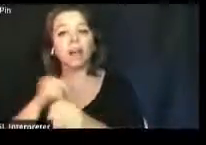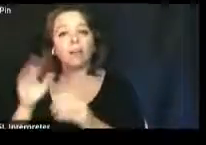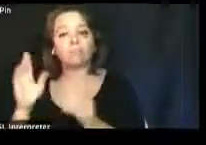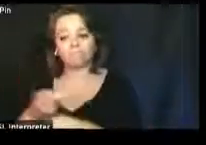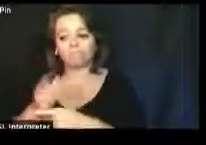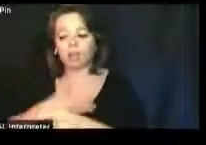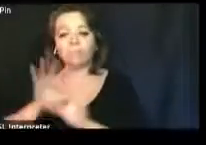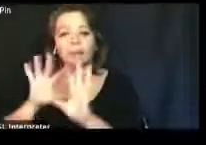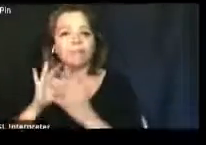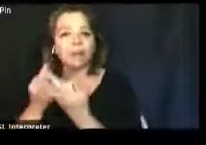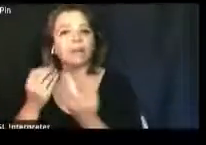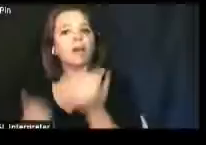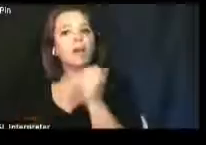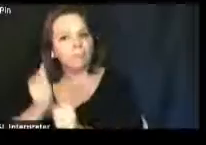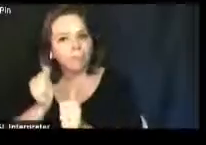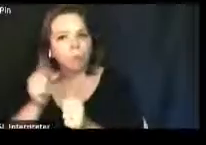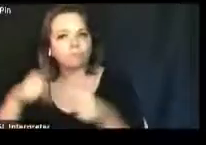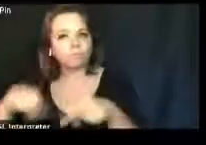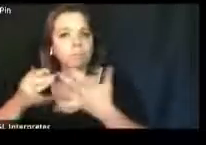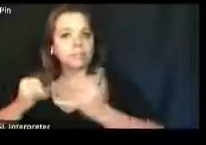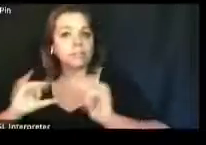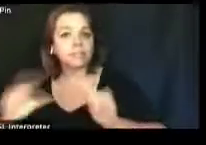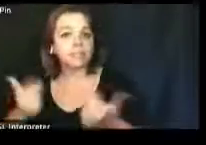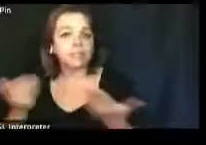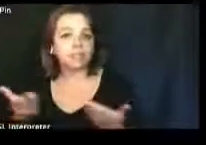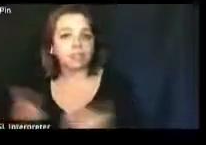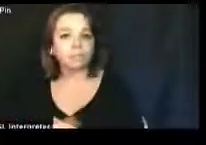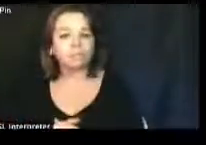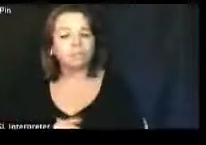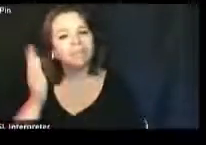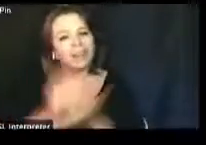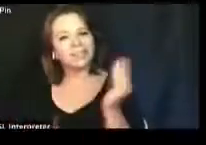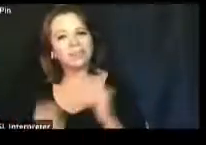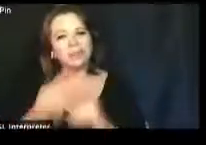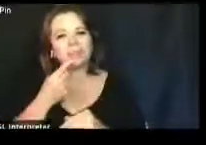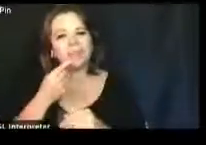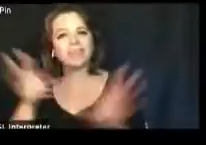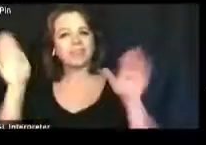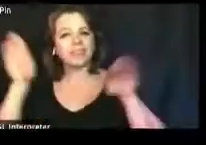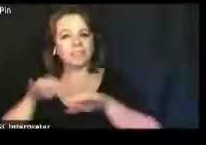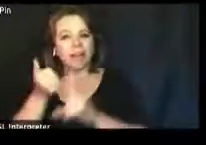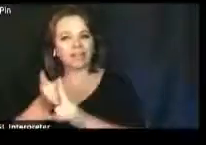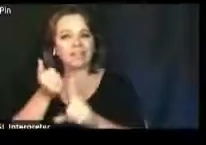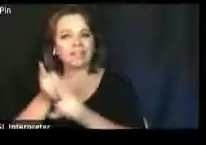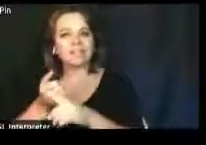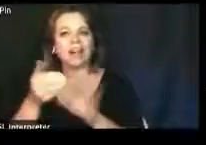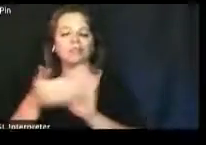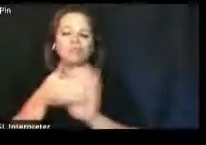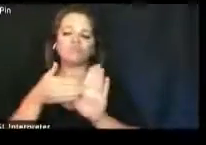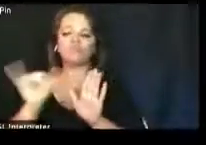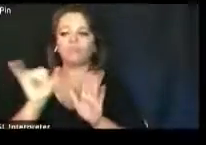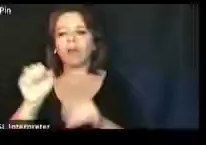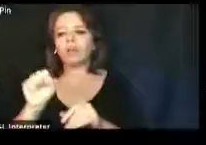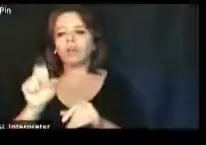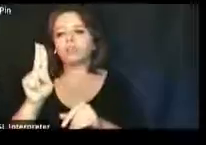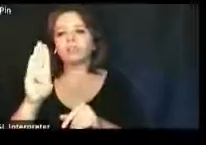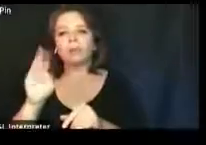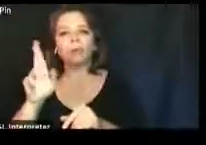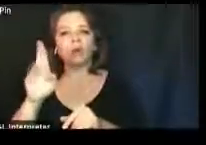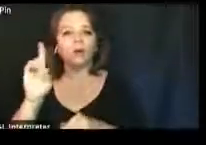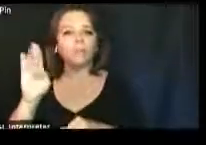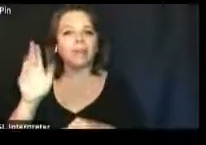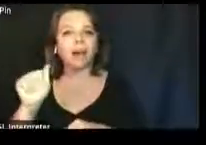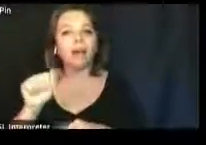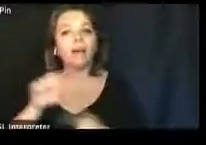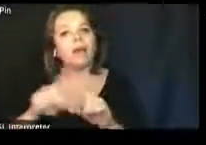live here. Some would say that the Valley is synonymous with suburbia, and historically that's true,